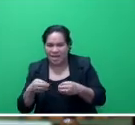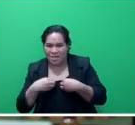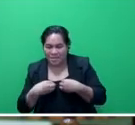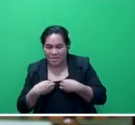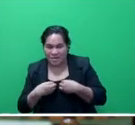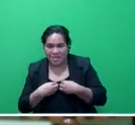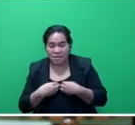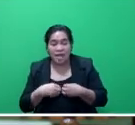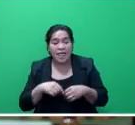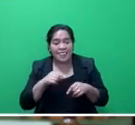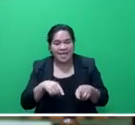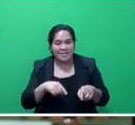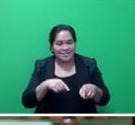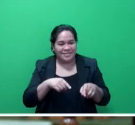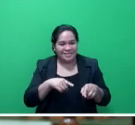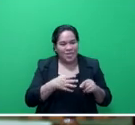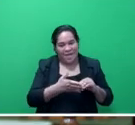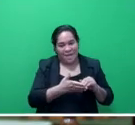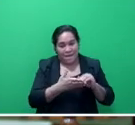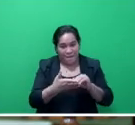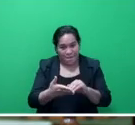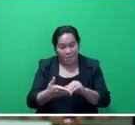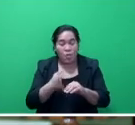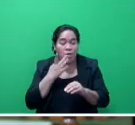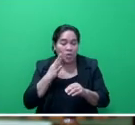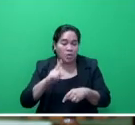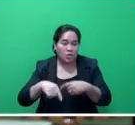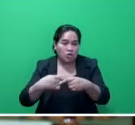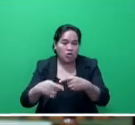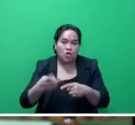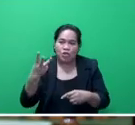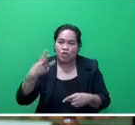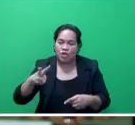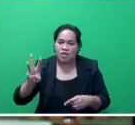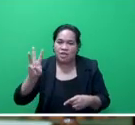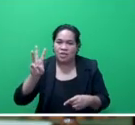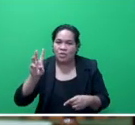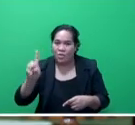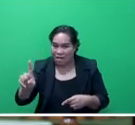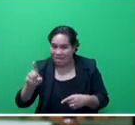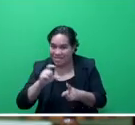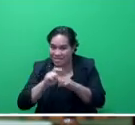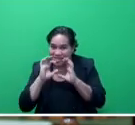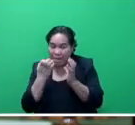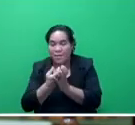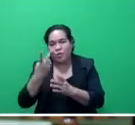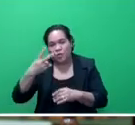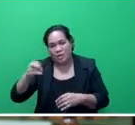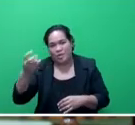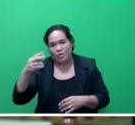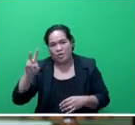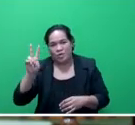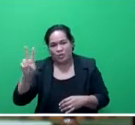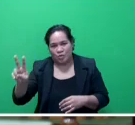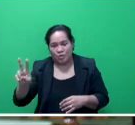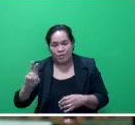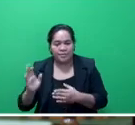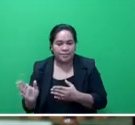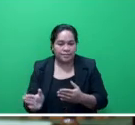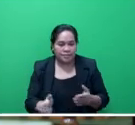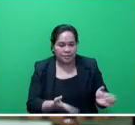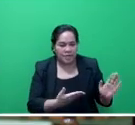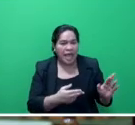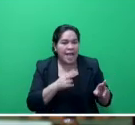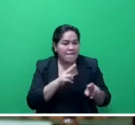This incentive will continue until 31 December 2022. Mr. Speaker, sir, we have partnered with the Fiji Institute of